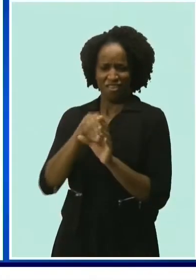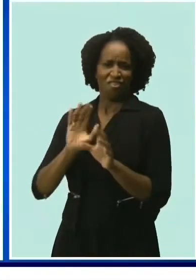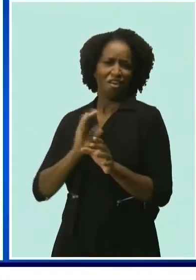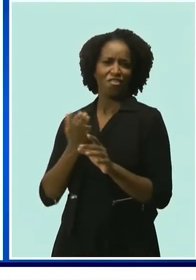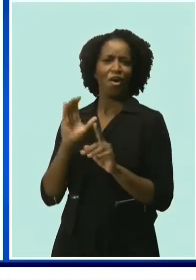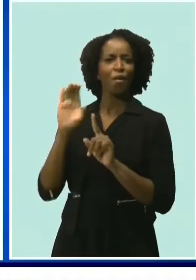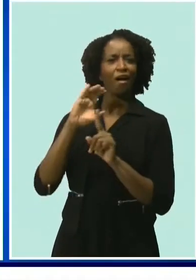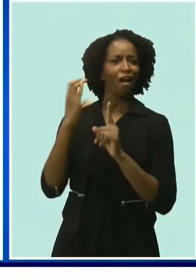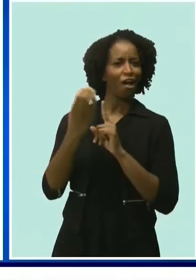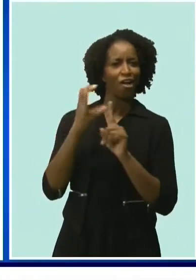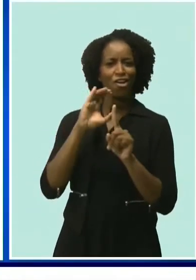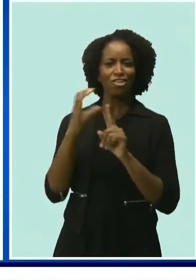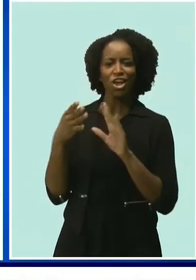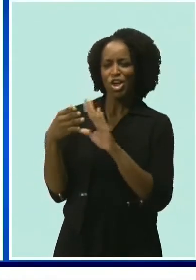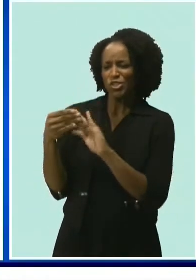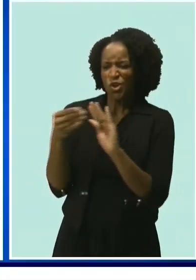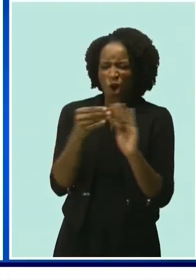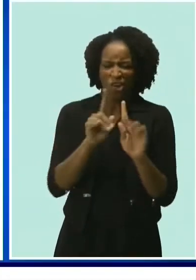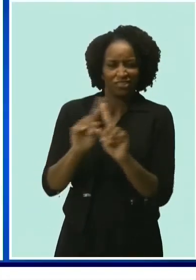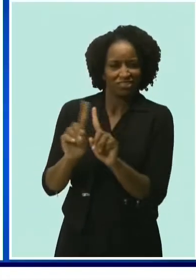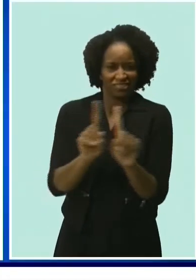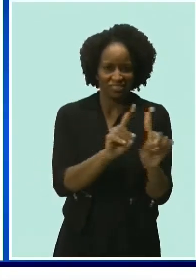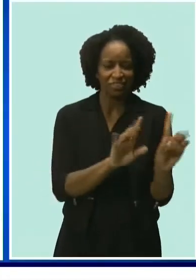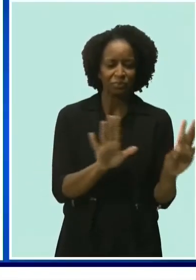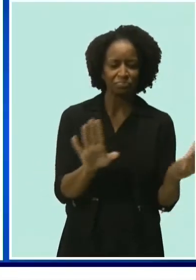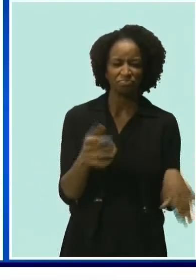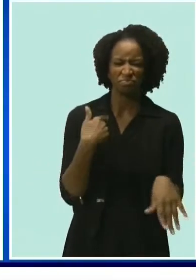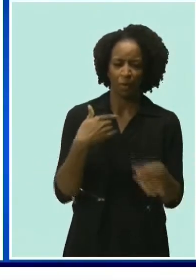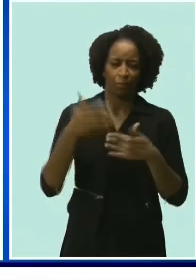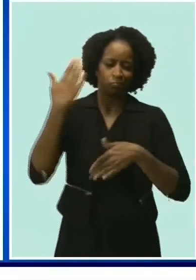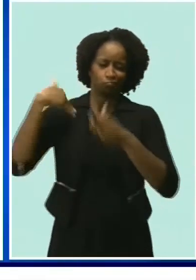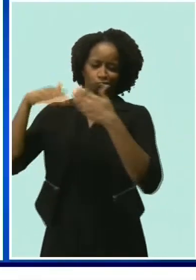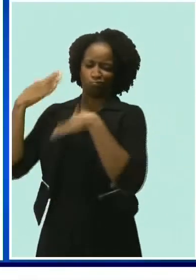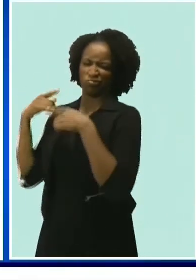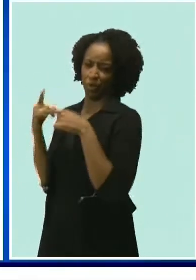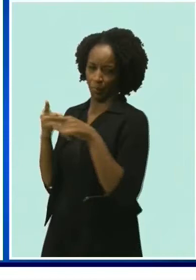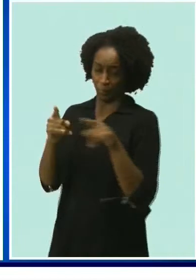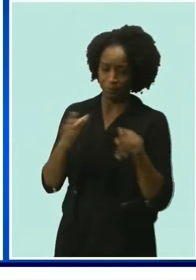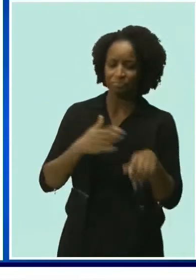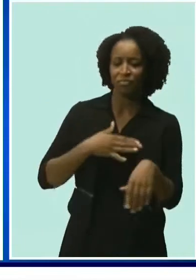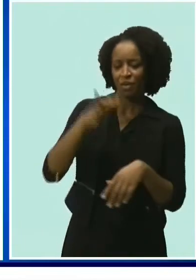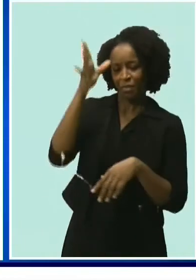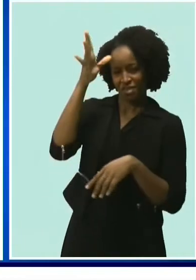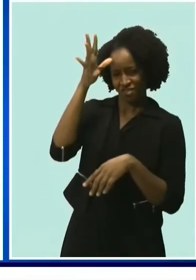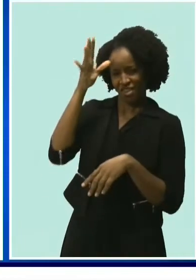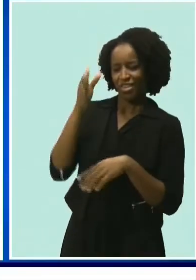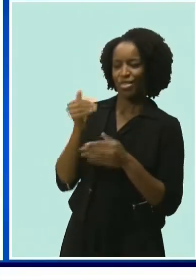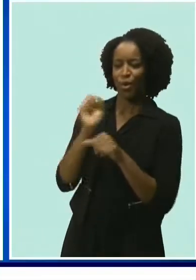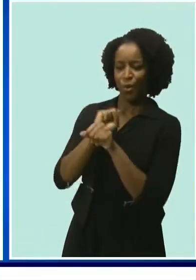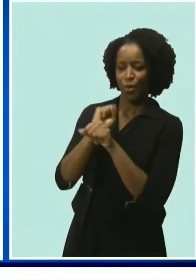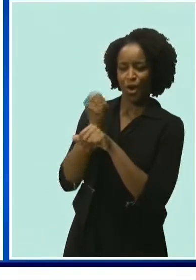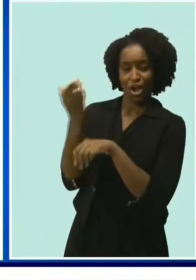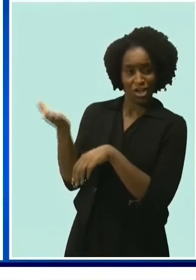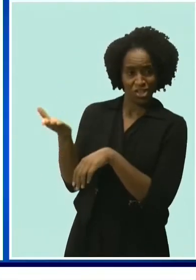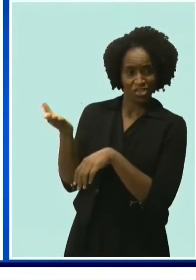beginning. My father used to work at the Roach, and the Roach had a